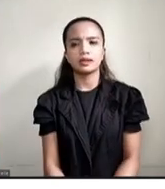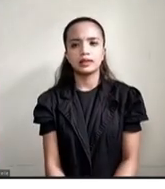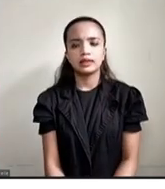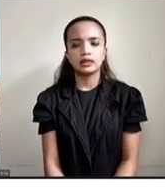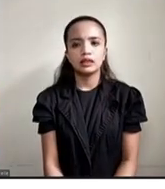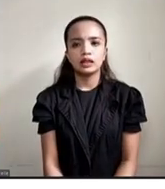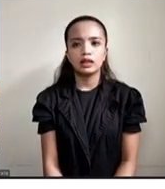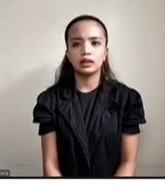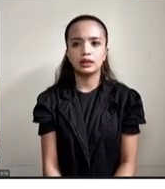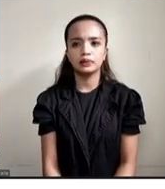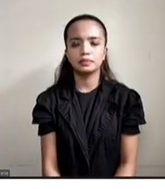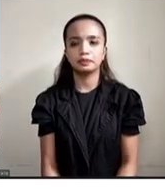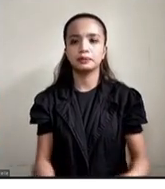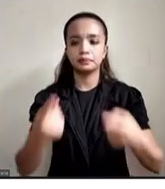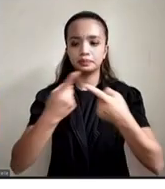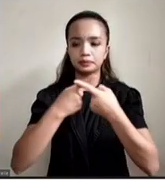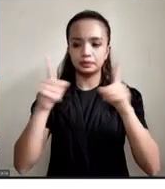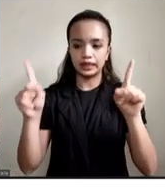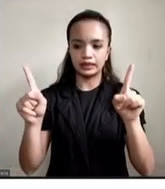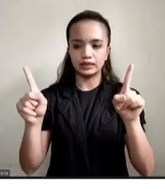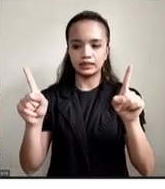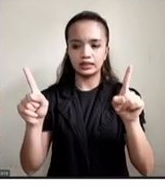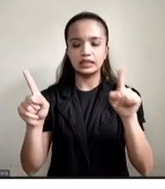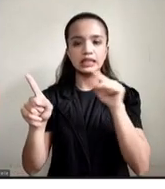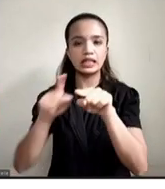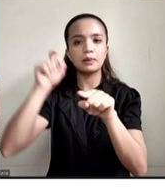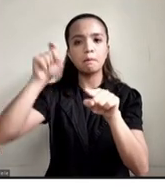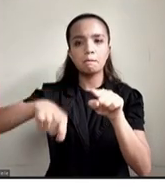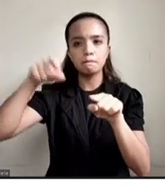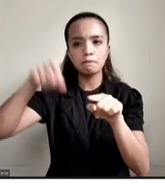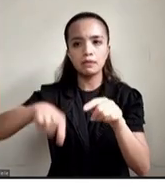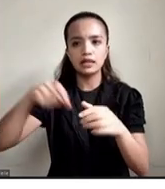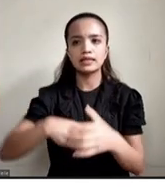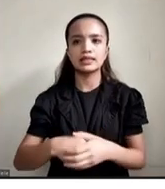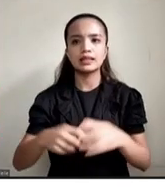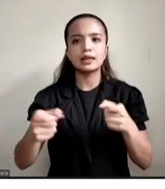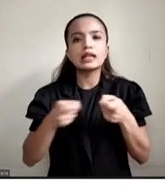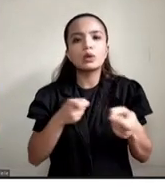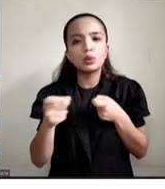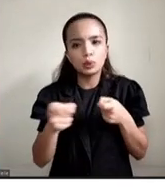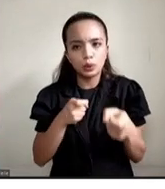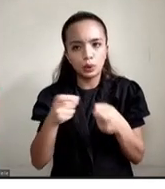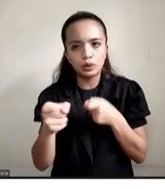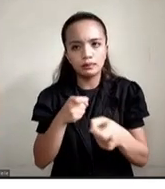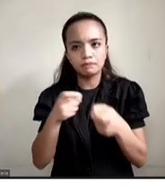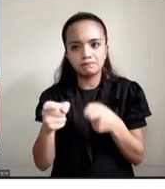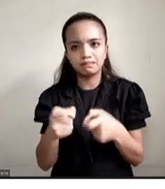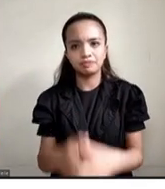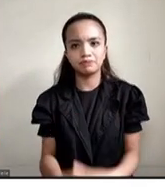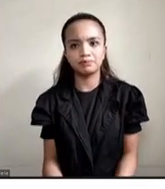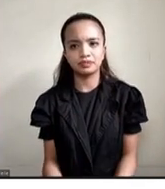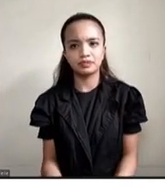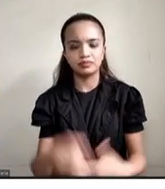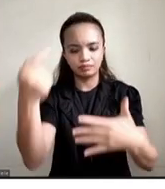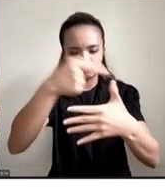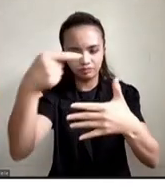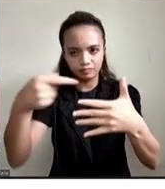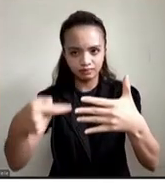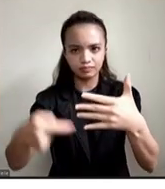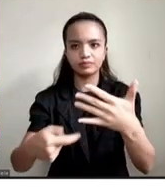But at some point, they also need to manage their criteria and their